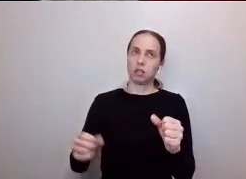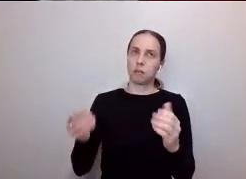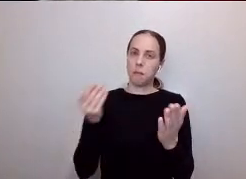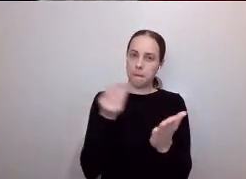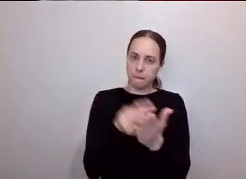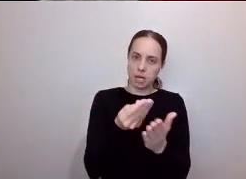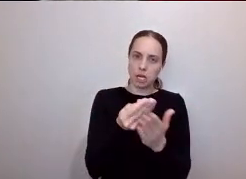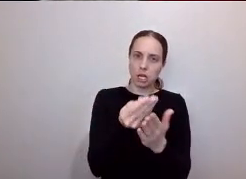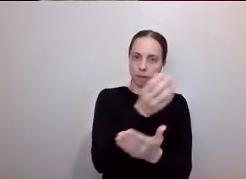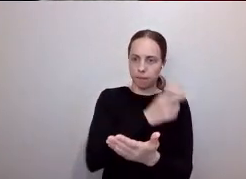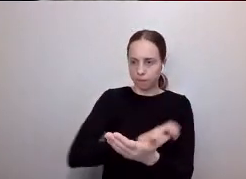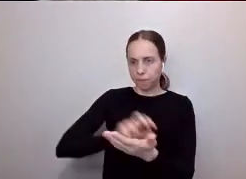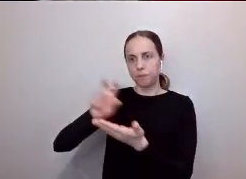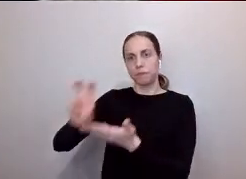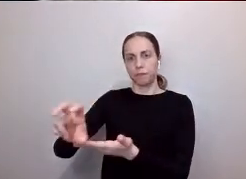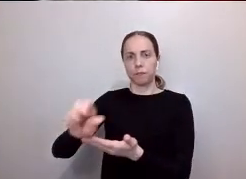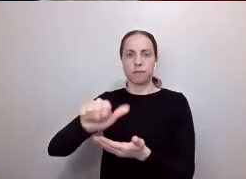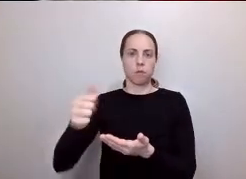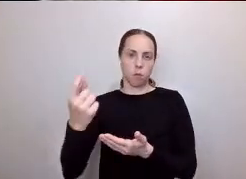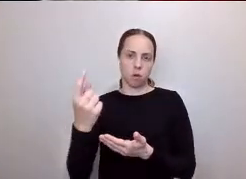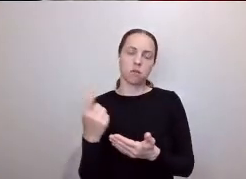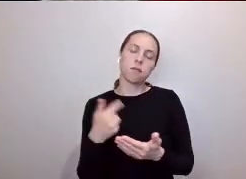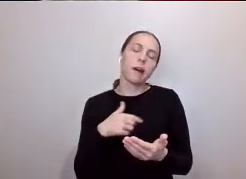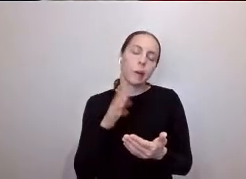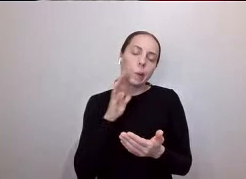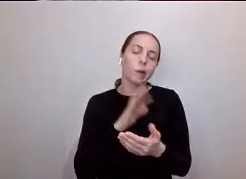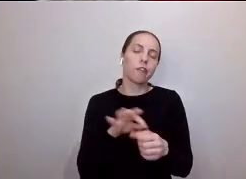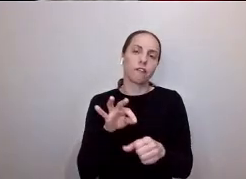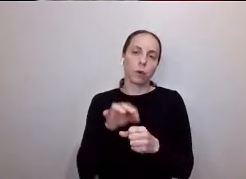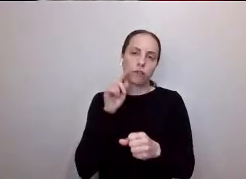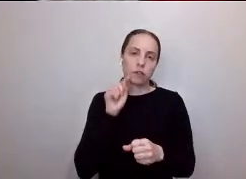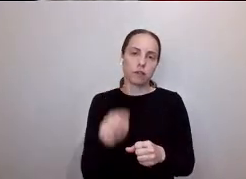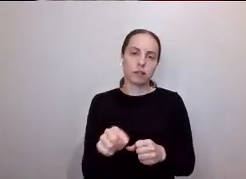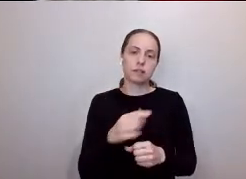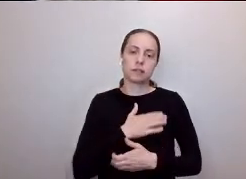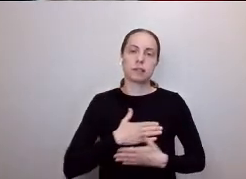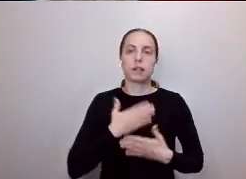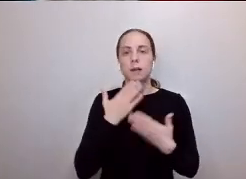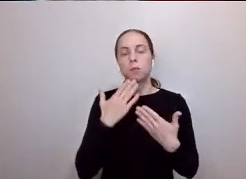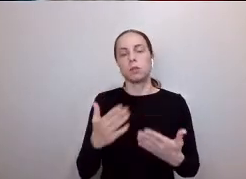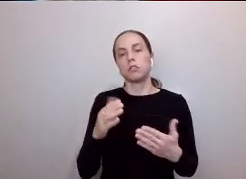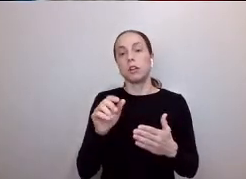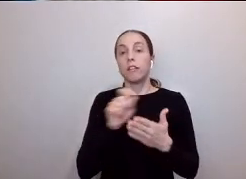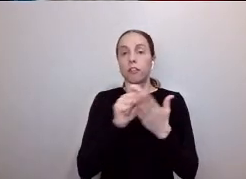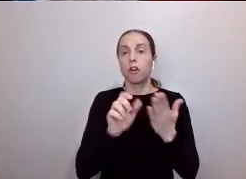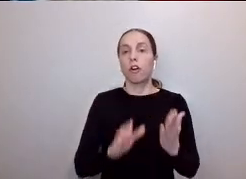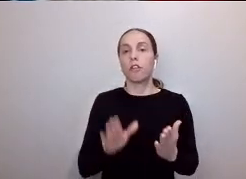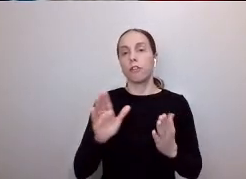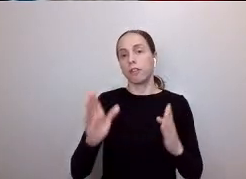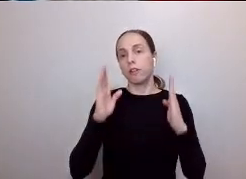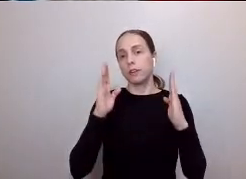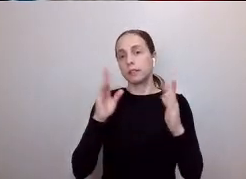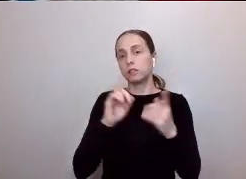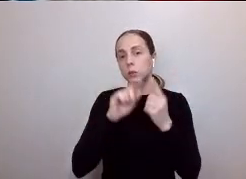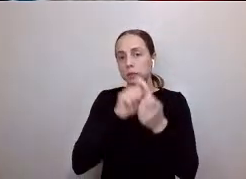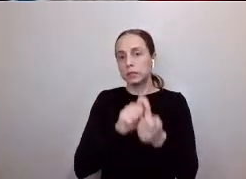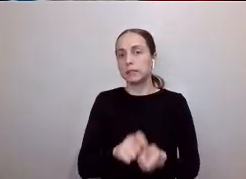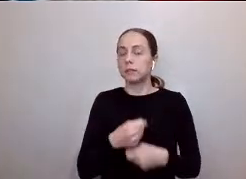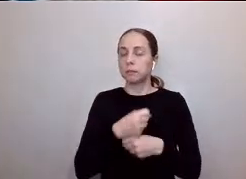I really appreciate the author's attention to detail to make sure that this is as transparent to the public as possible.